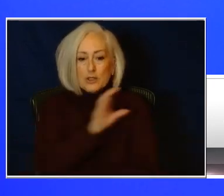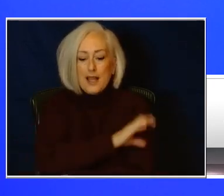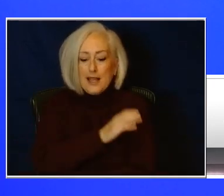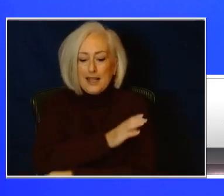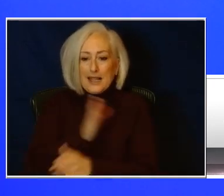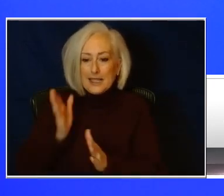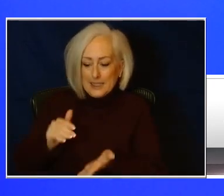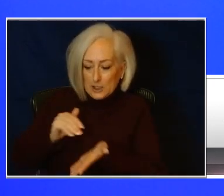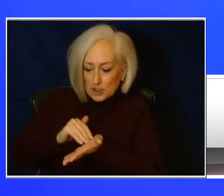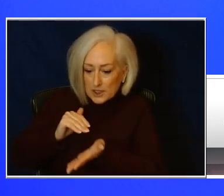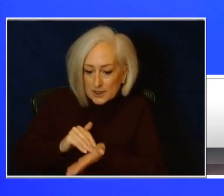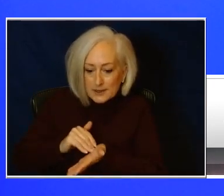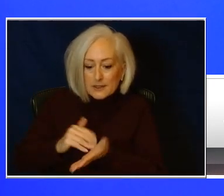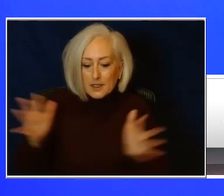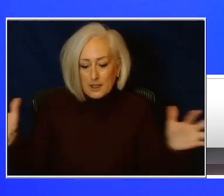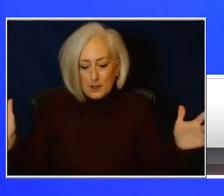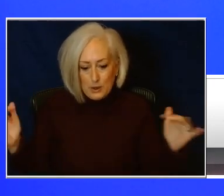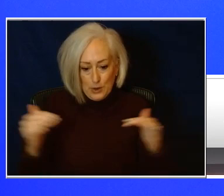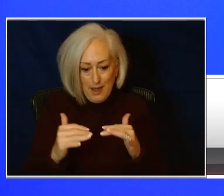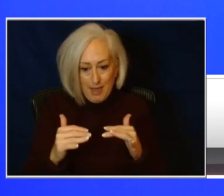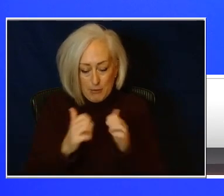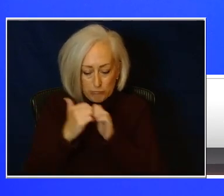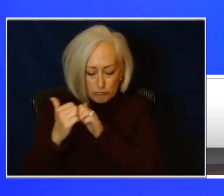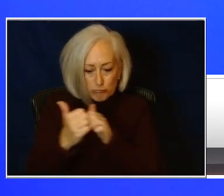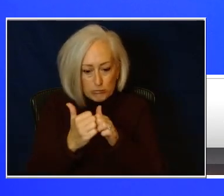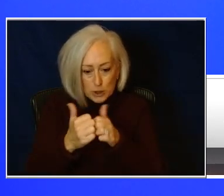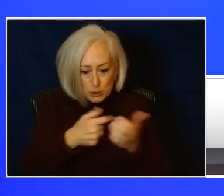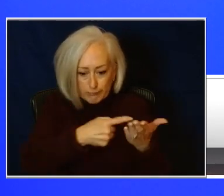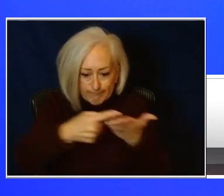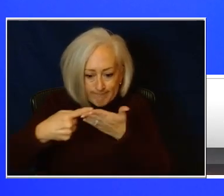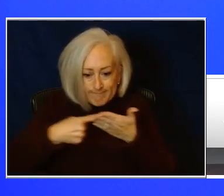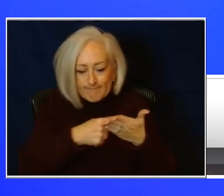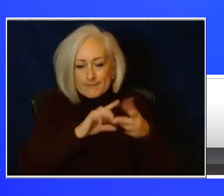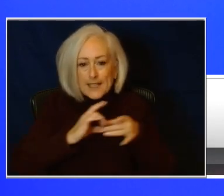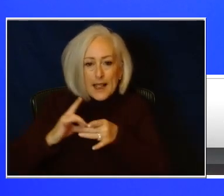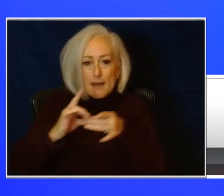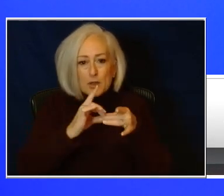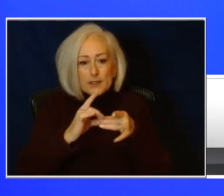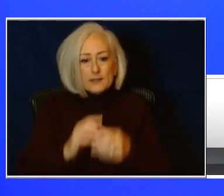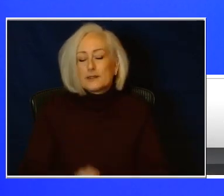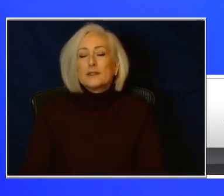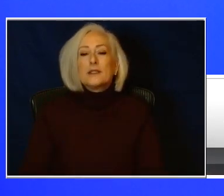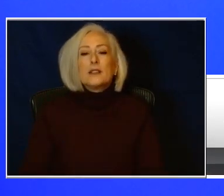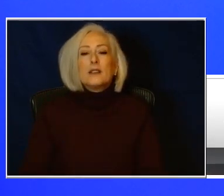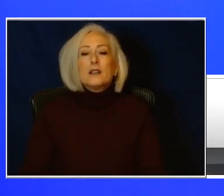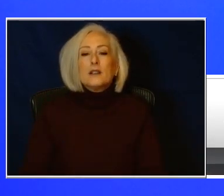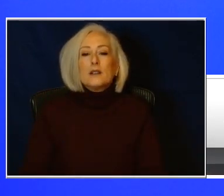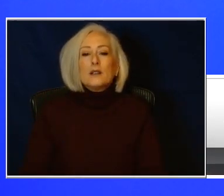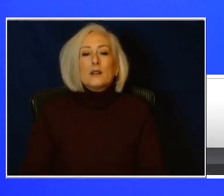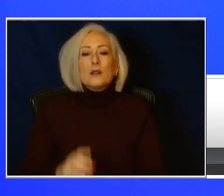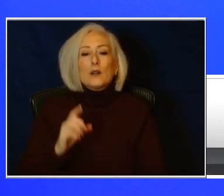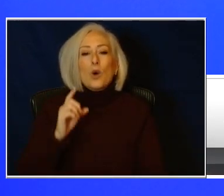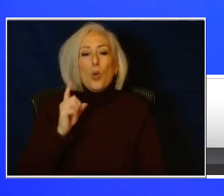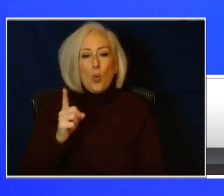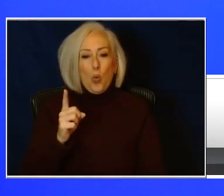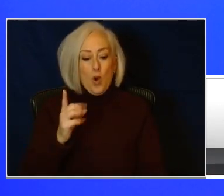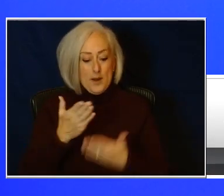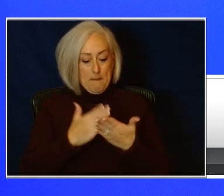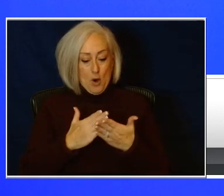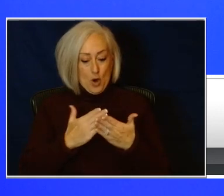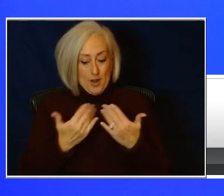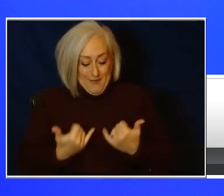collaborate. And one of the aspects of our current cancer program is that